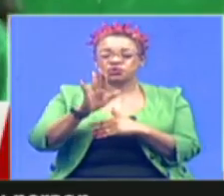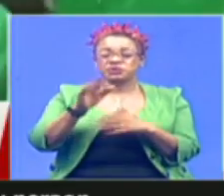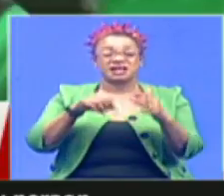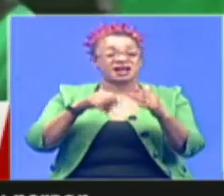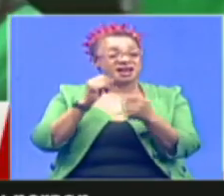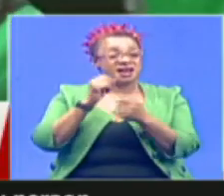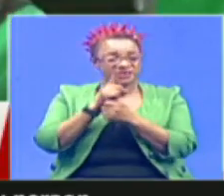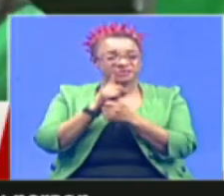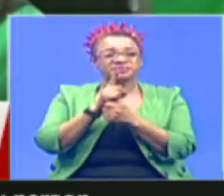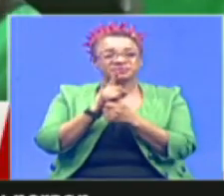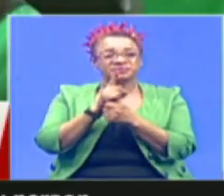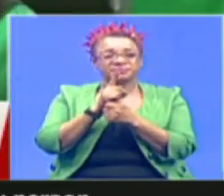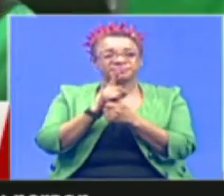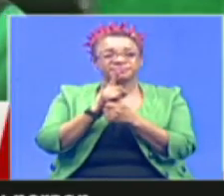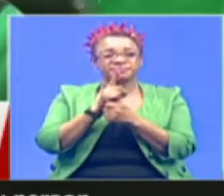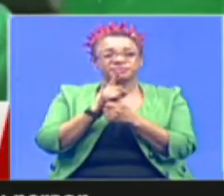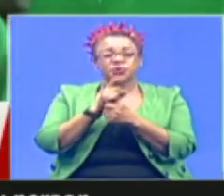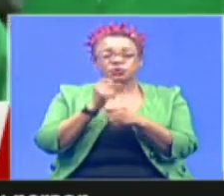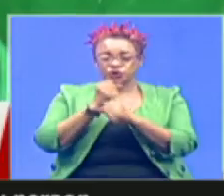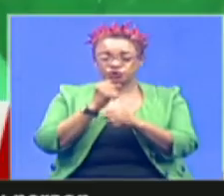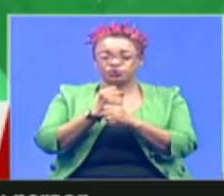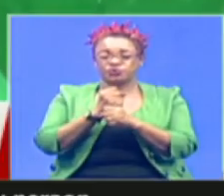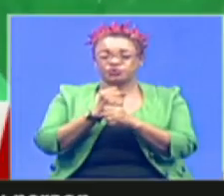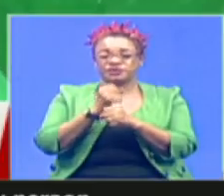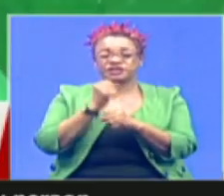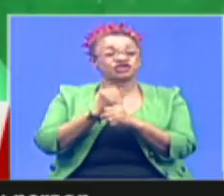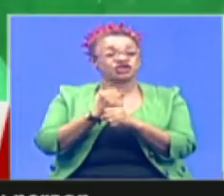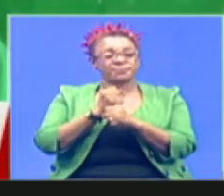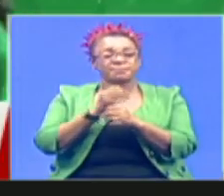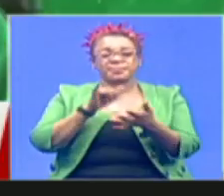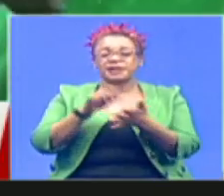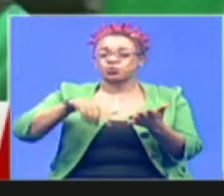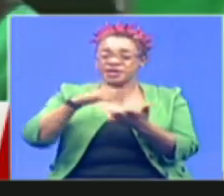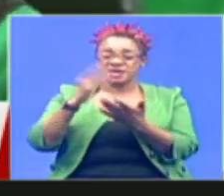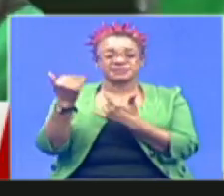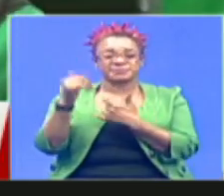those 11 players will go out and do the job that we expect them to do.